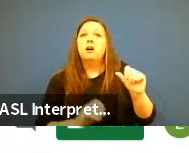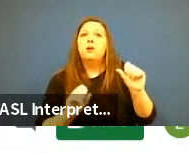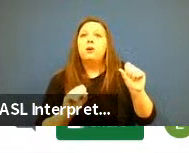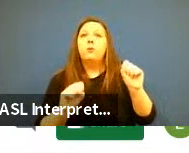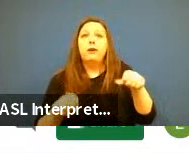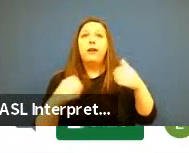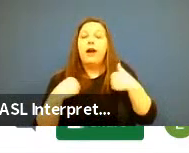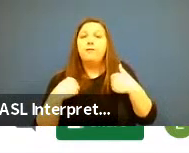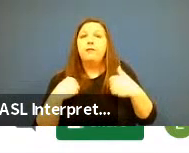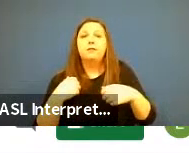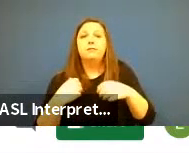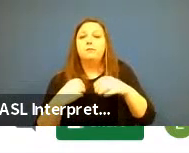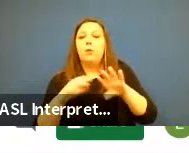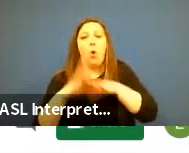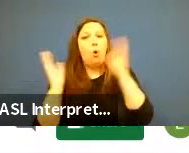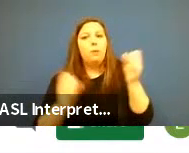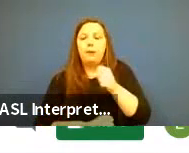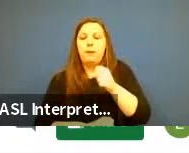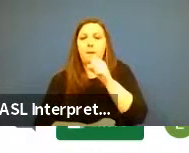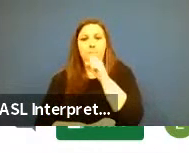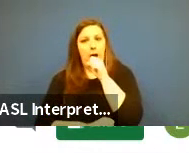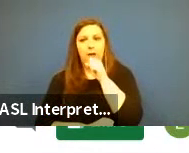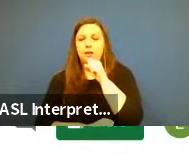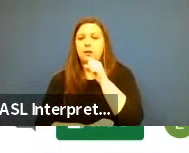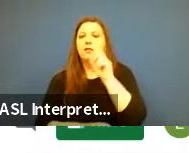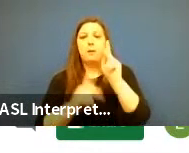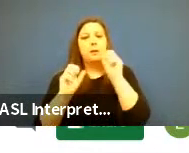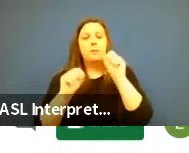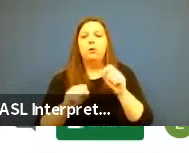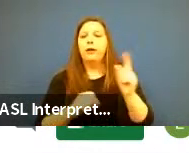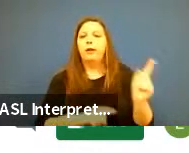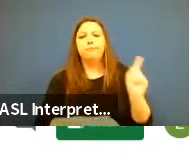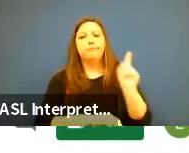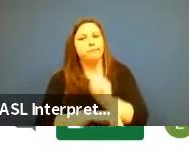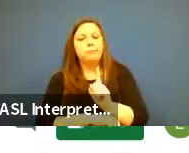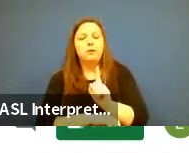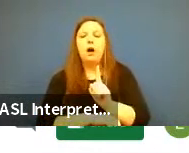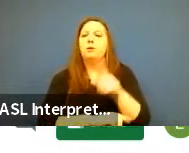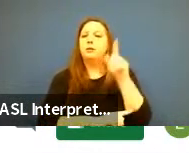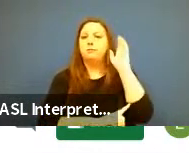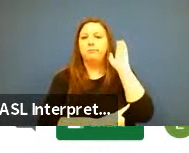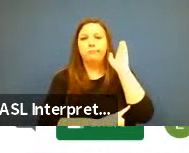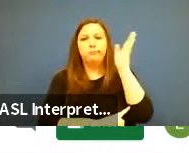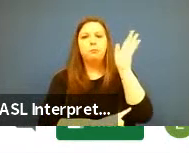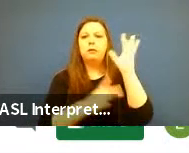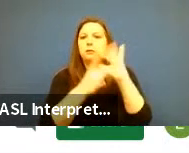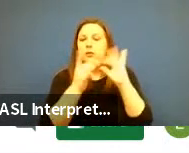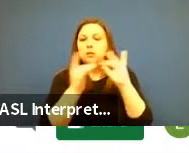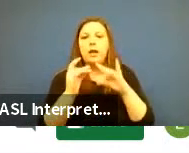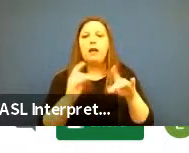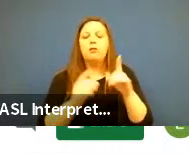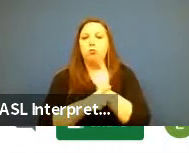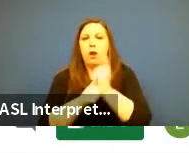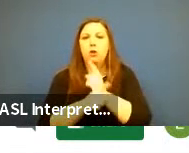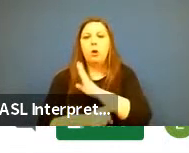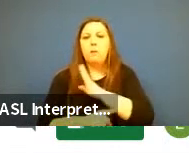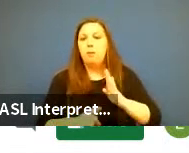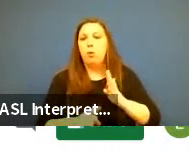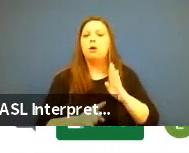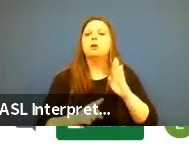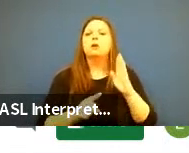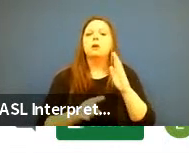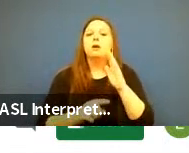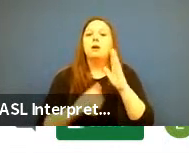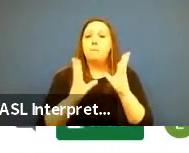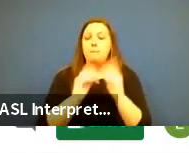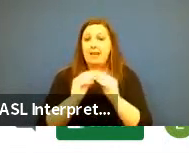and speak at the regular board meetings, and also since we're doing Zoom now,